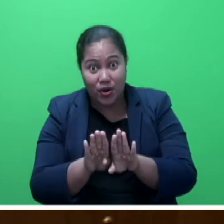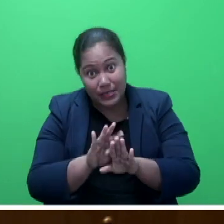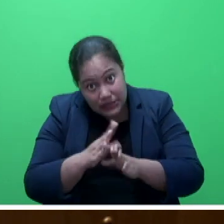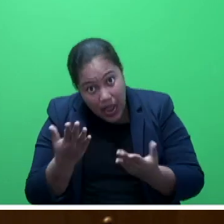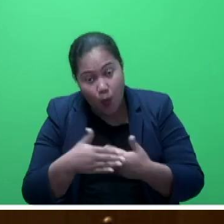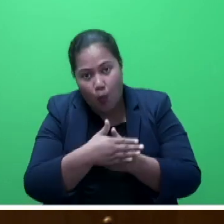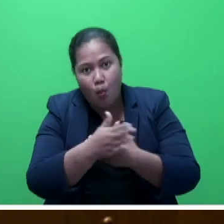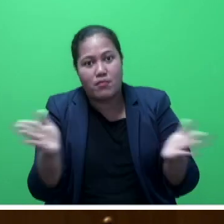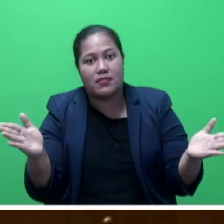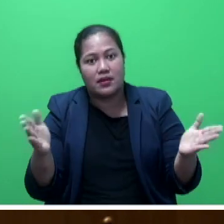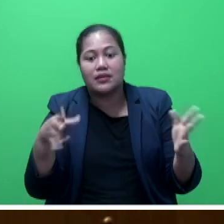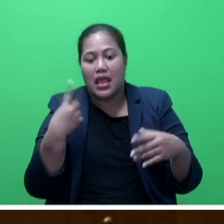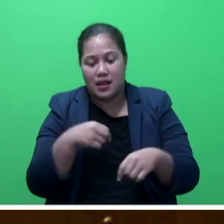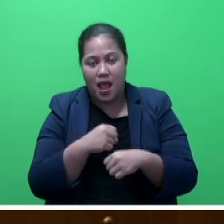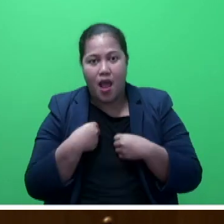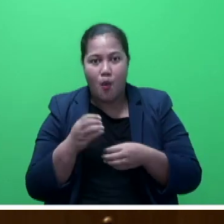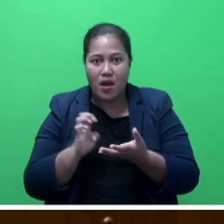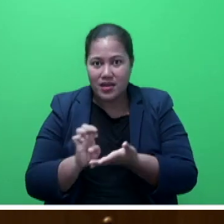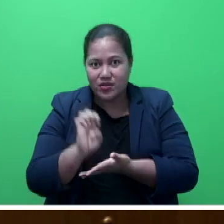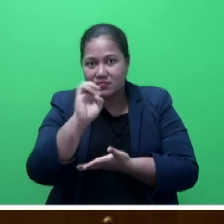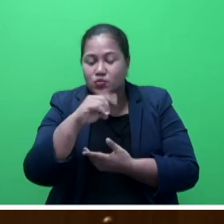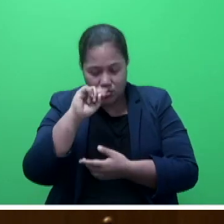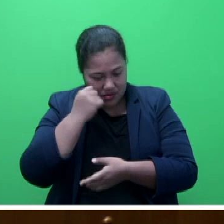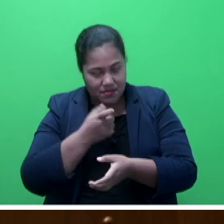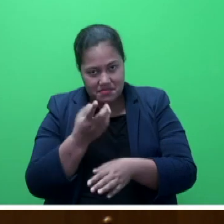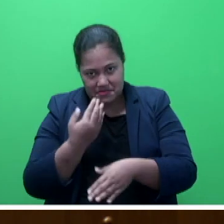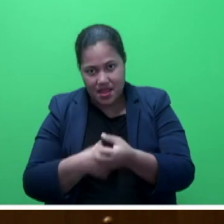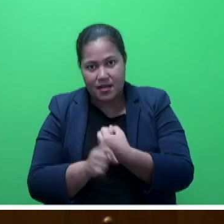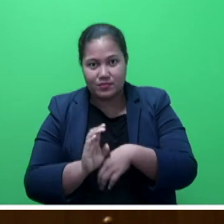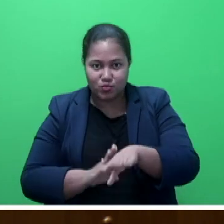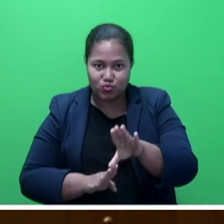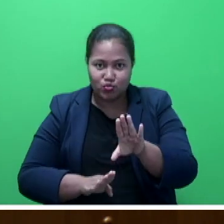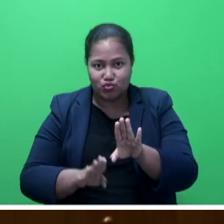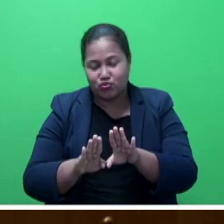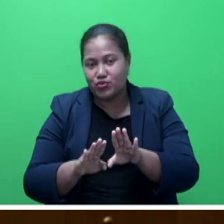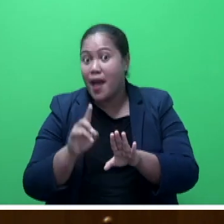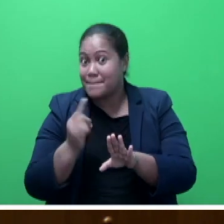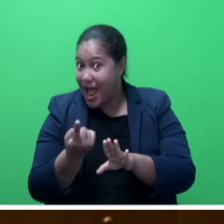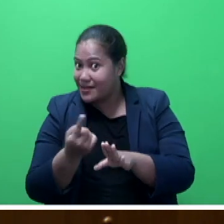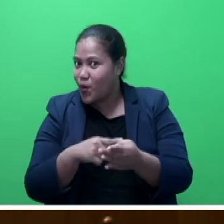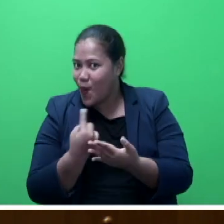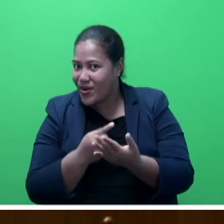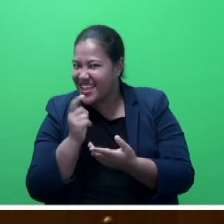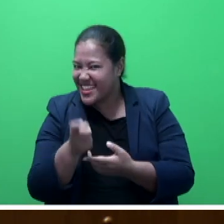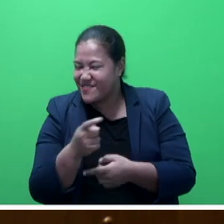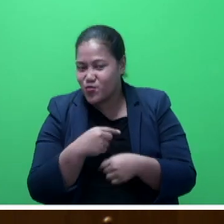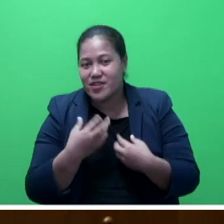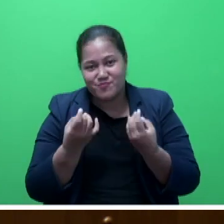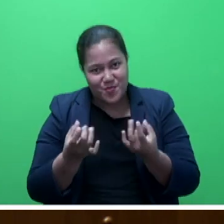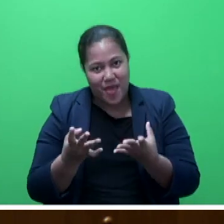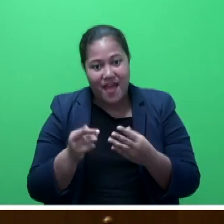become the economically prosperous nation we were, but only if we prepare for that opportunity